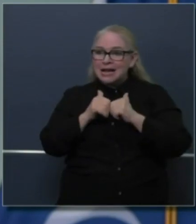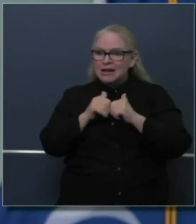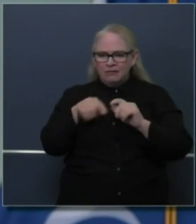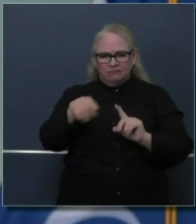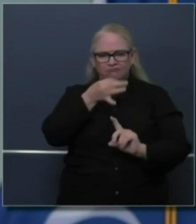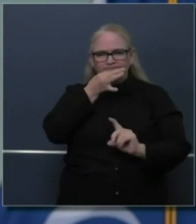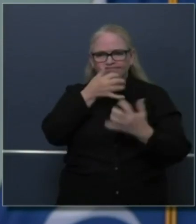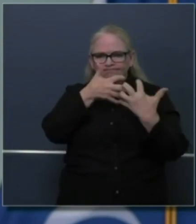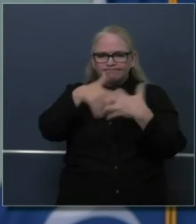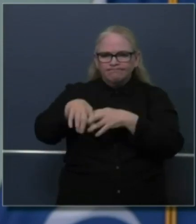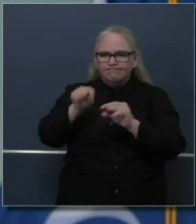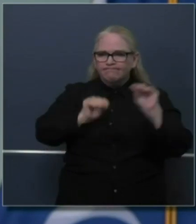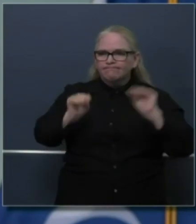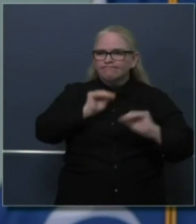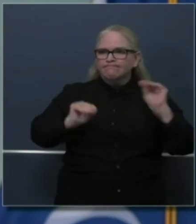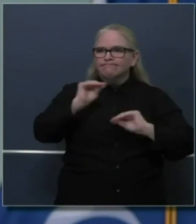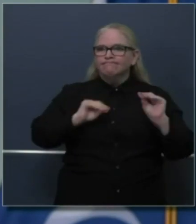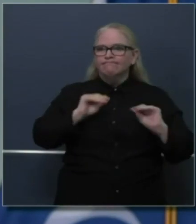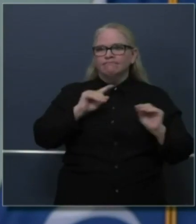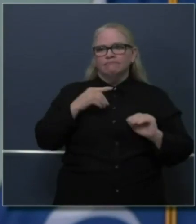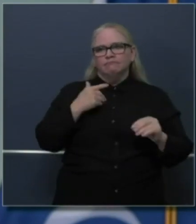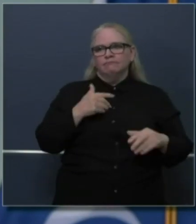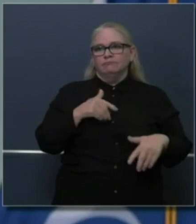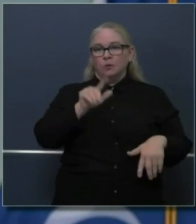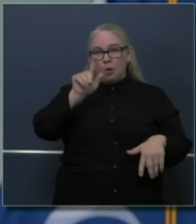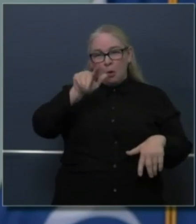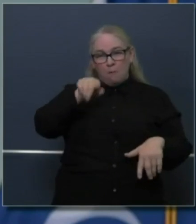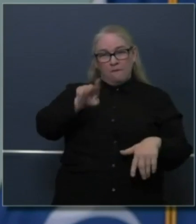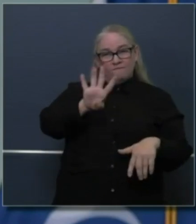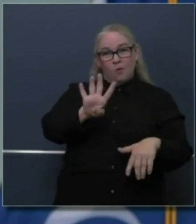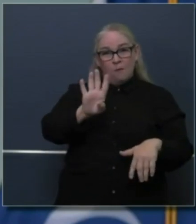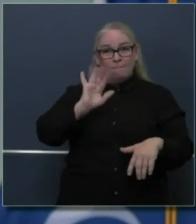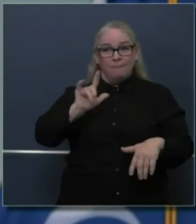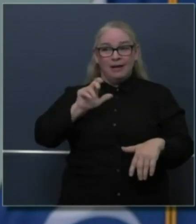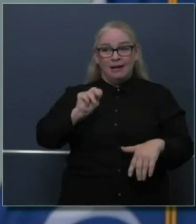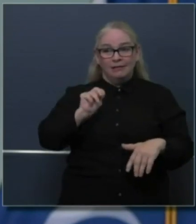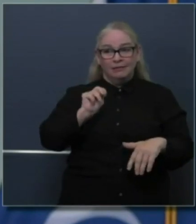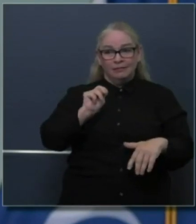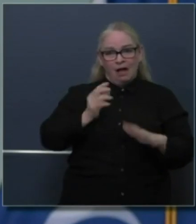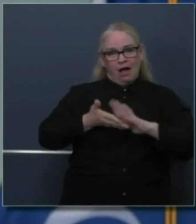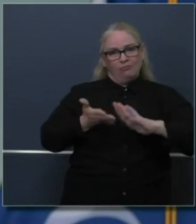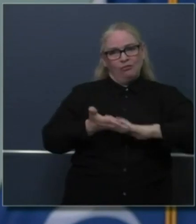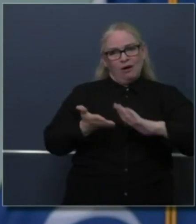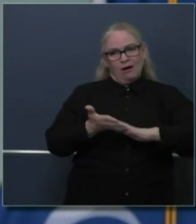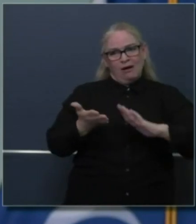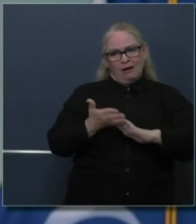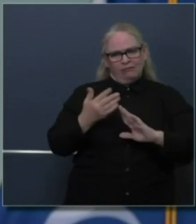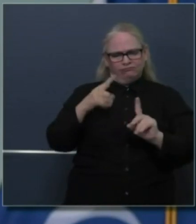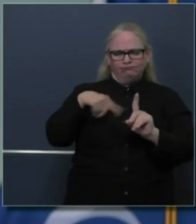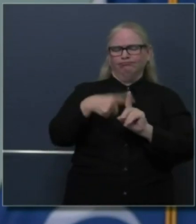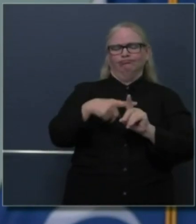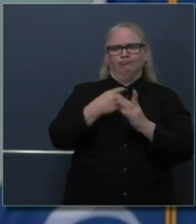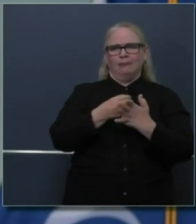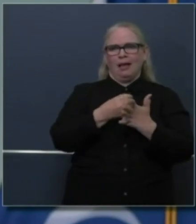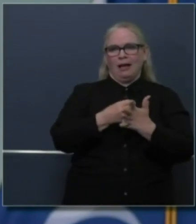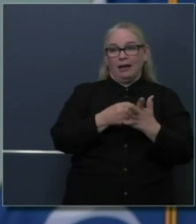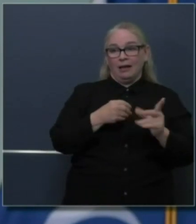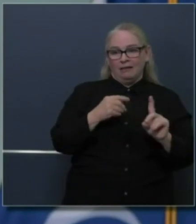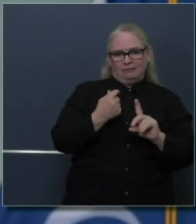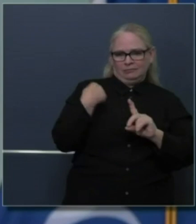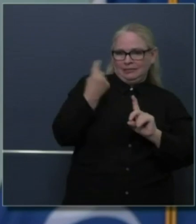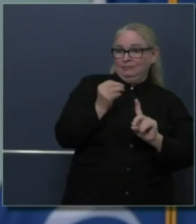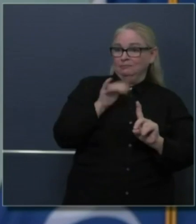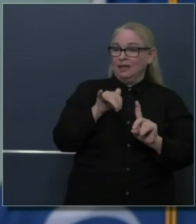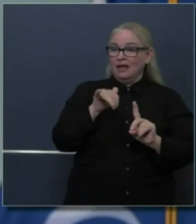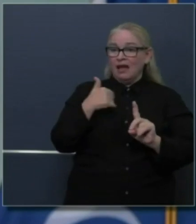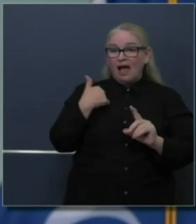budget. Remarkable. $21.4 billion operating surplus just 1 year ago in the state of California. We were